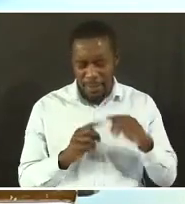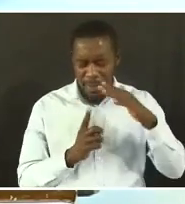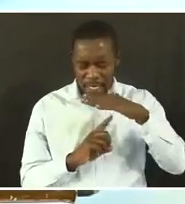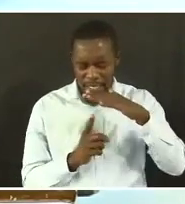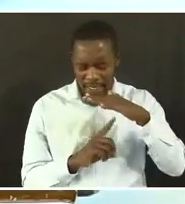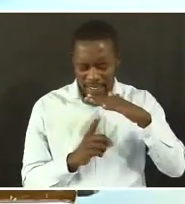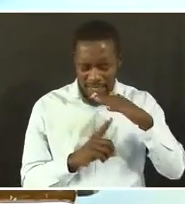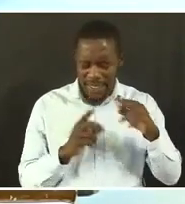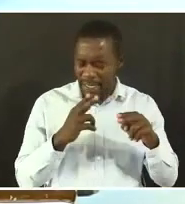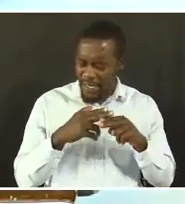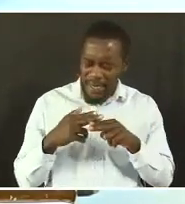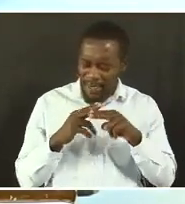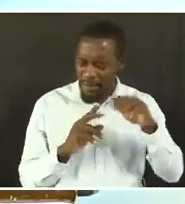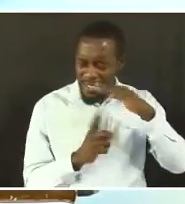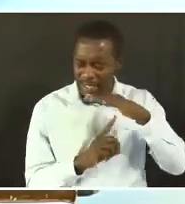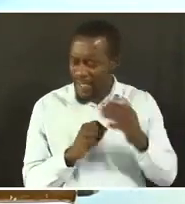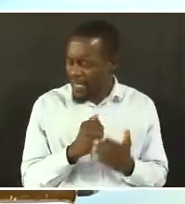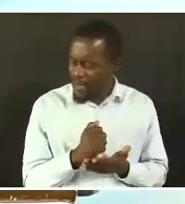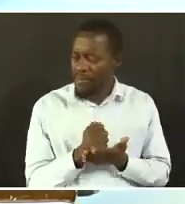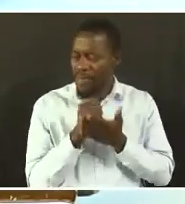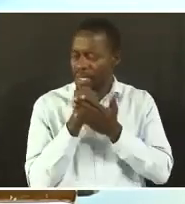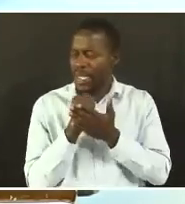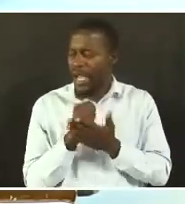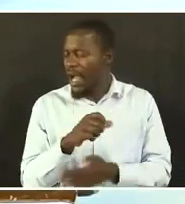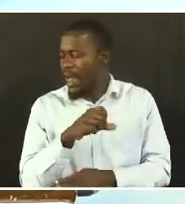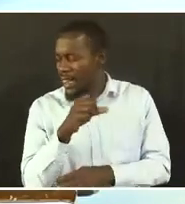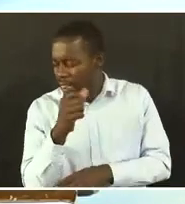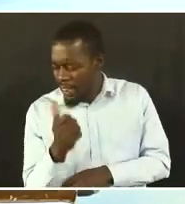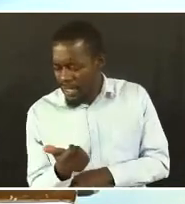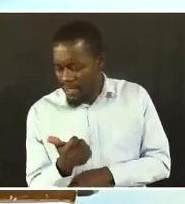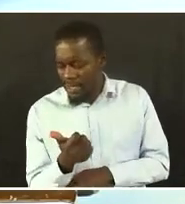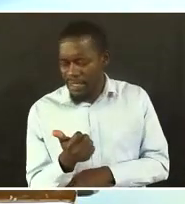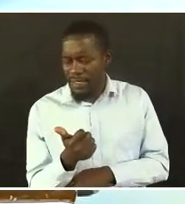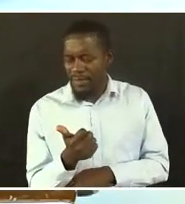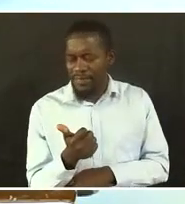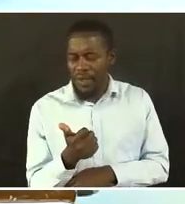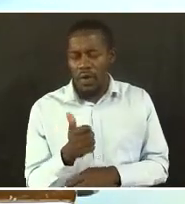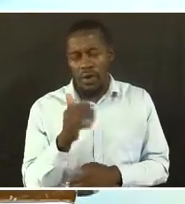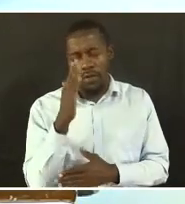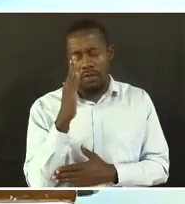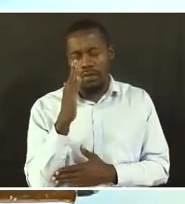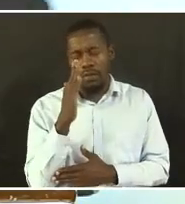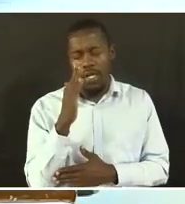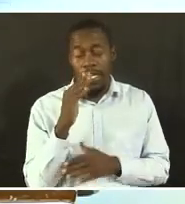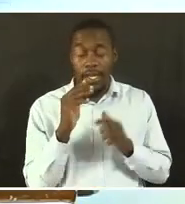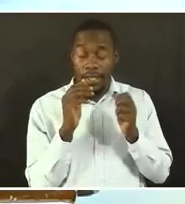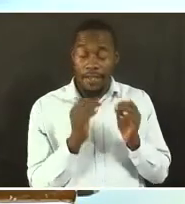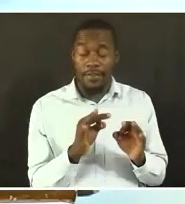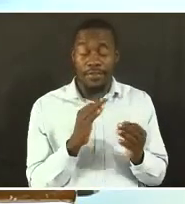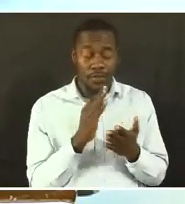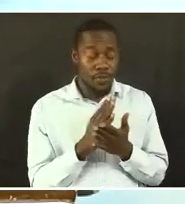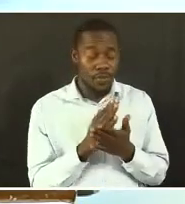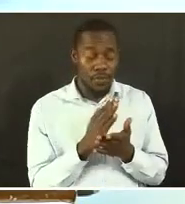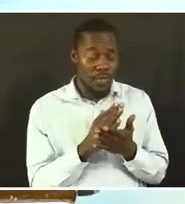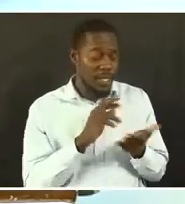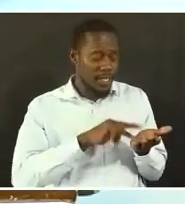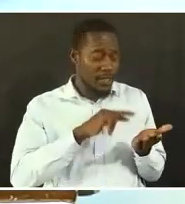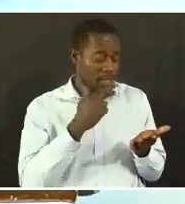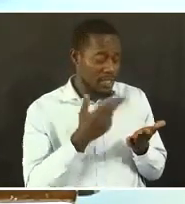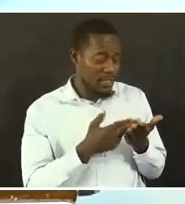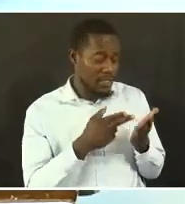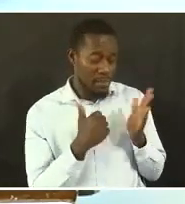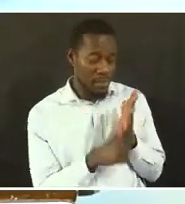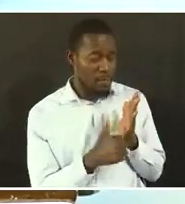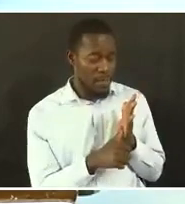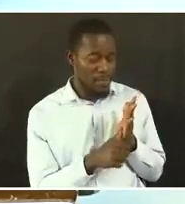we know and those whom we don't know. God, for that reason, somebody has put up their hands. Now, God, if they lack resources for